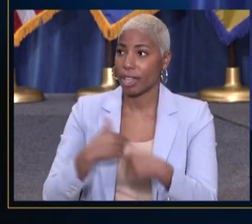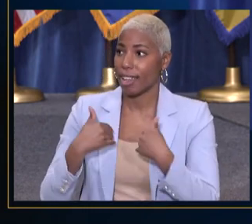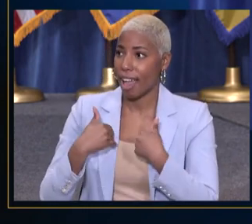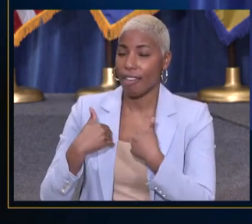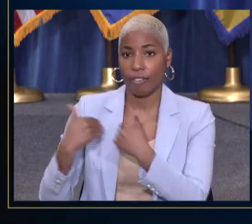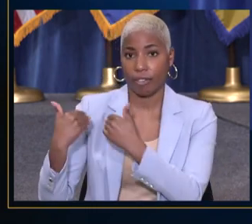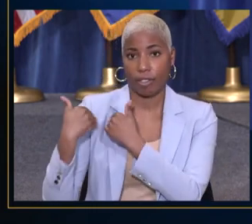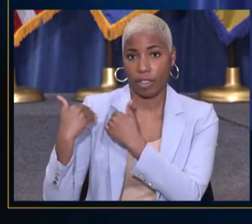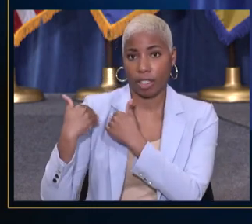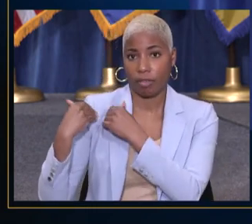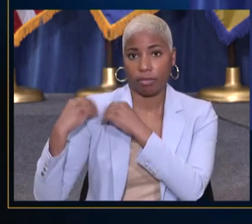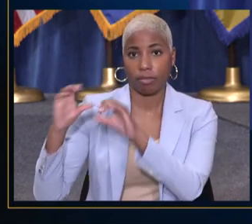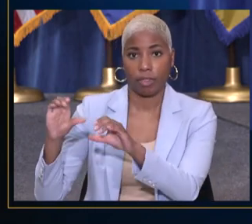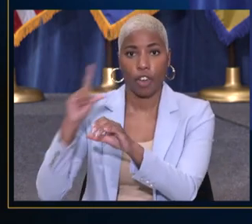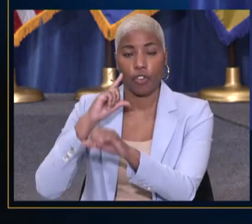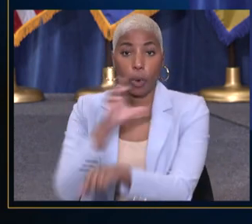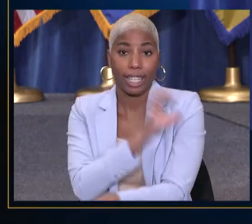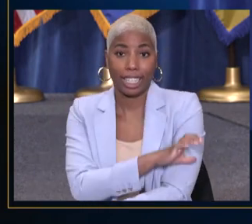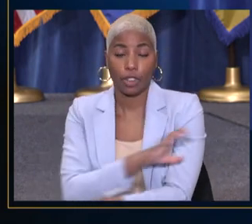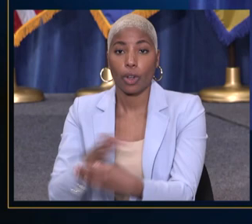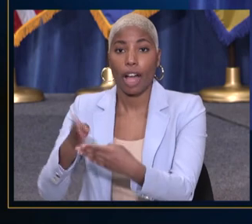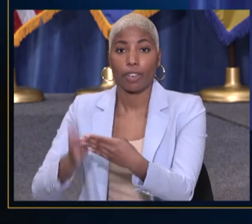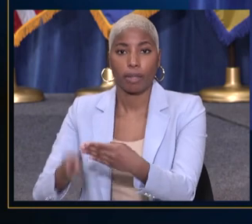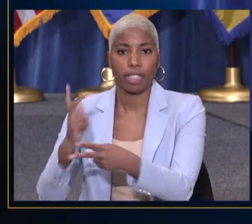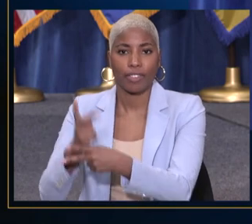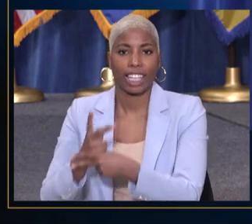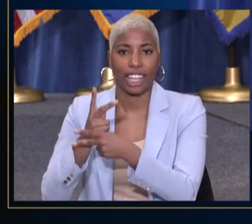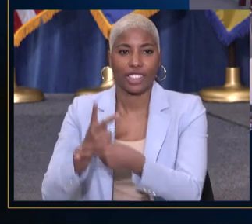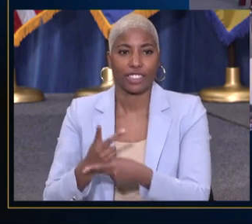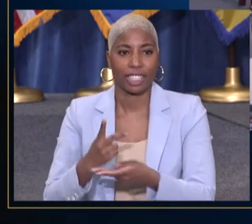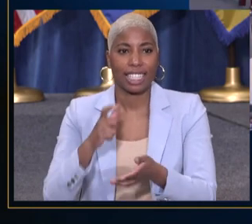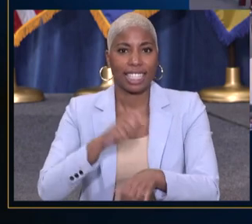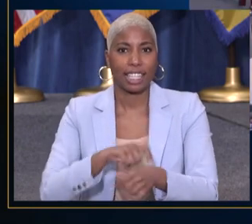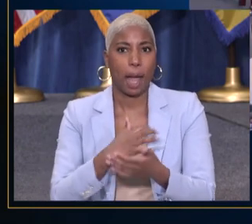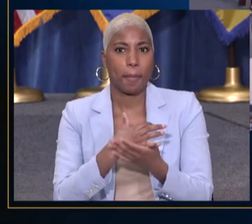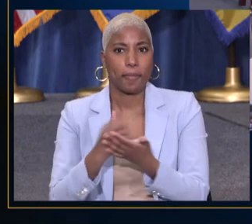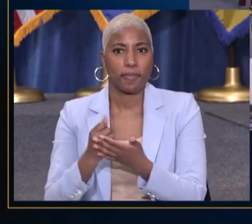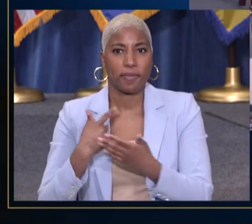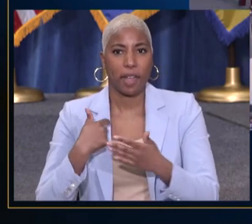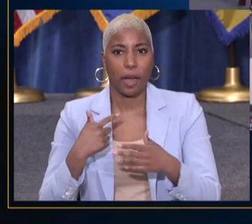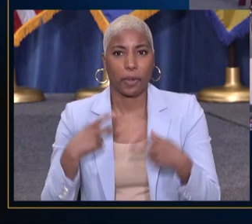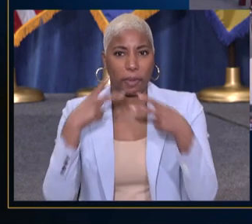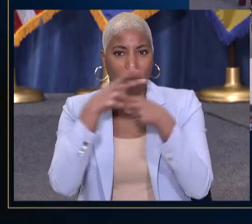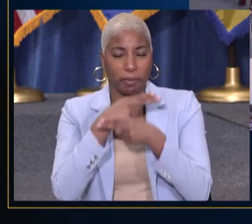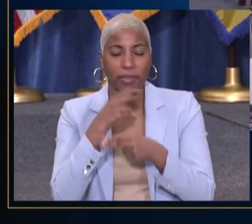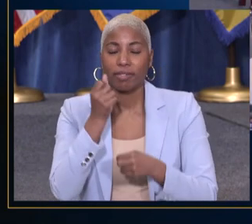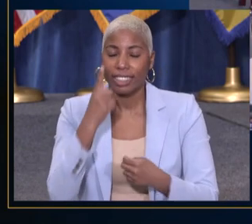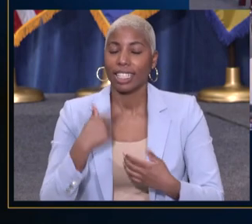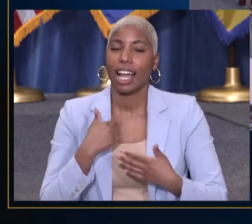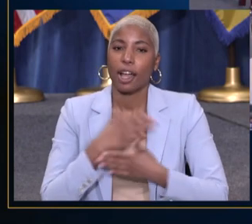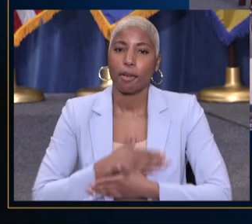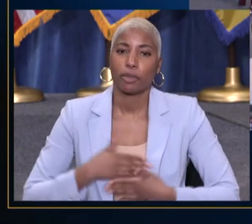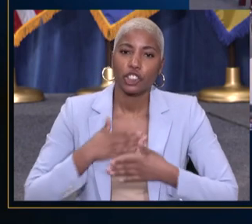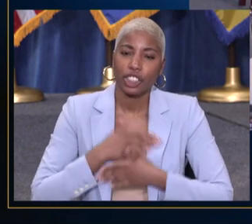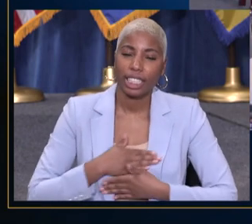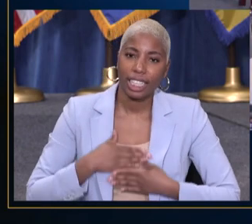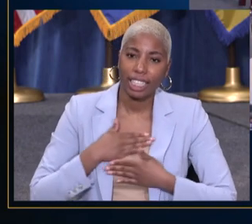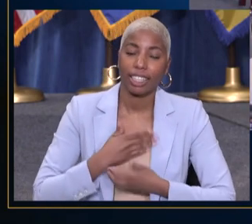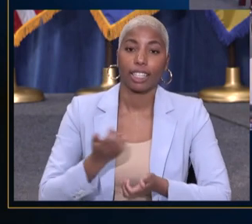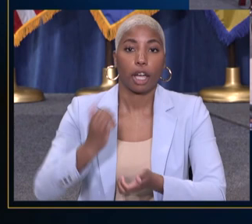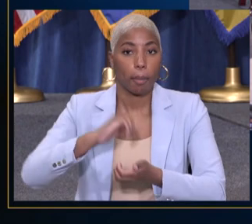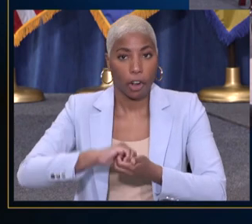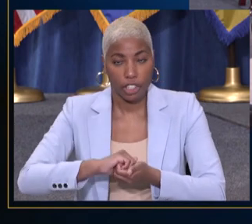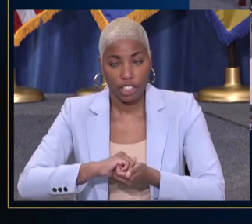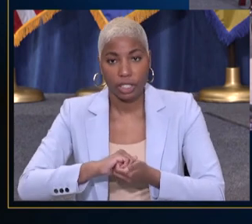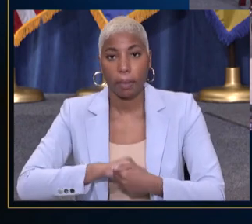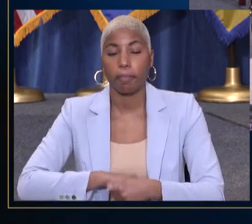clinical outcomes of care? So for time, I'll stop there, but I do very much, again, appreciate the partnership and